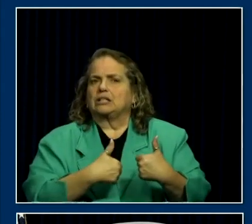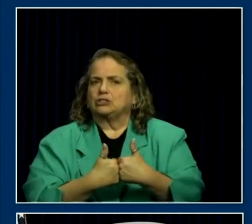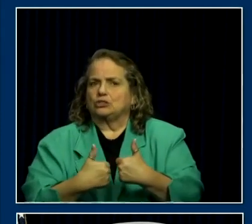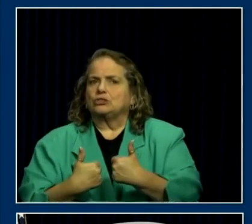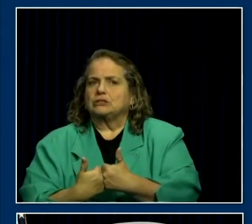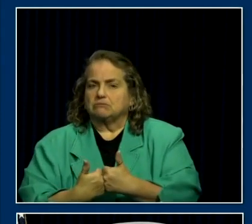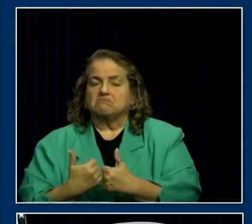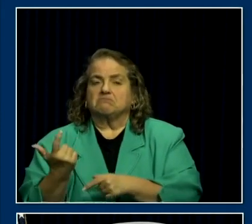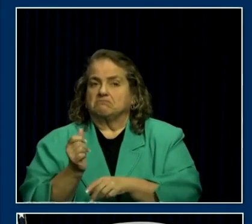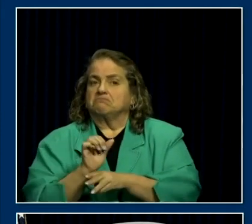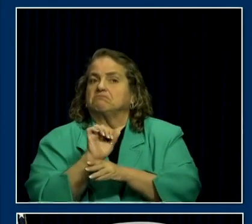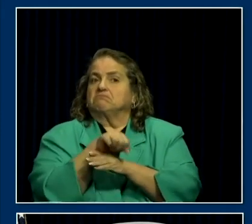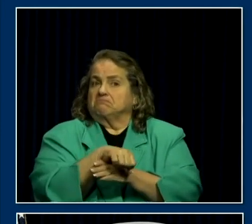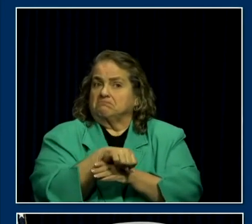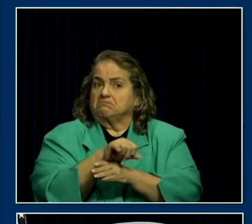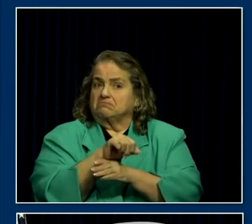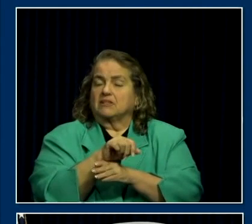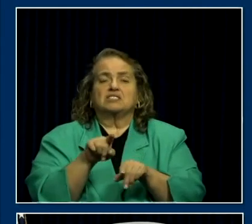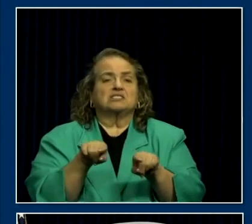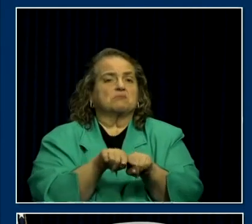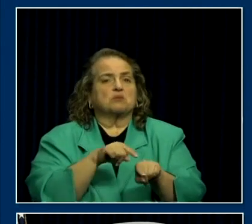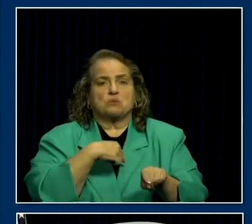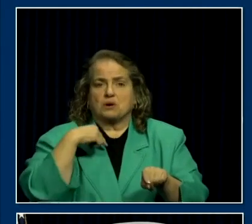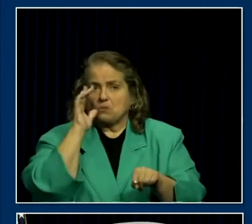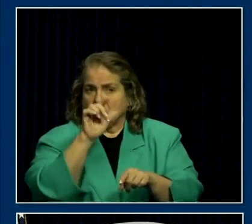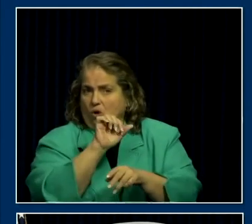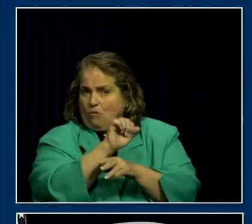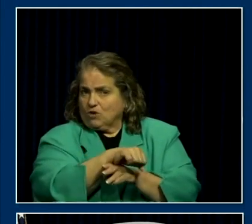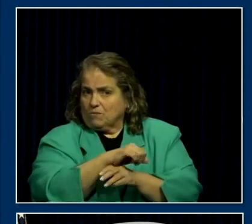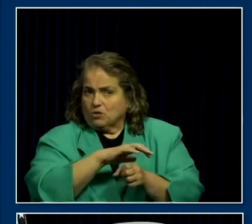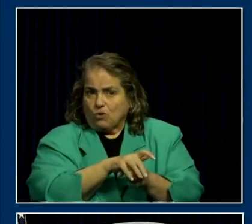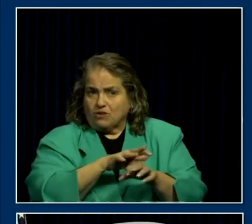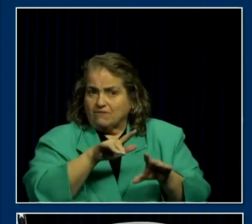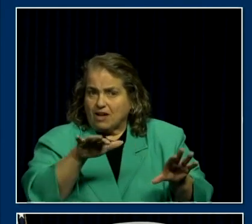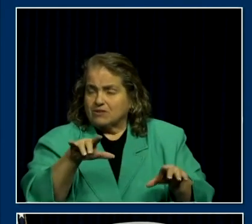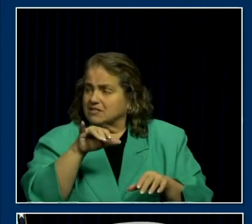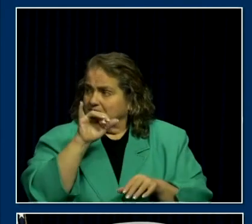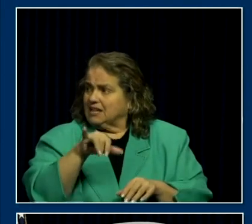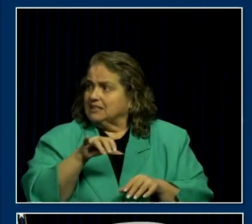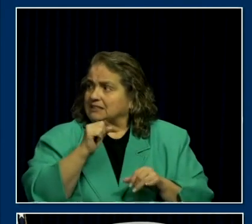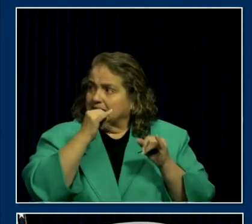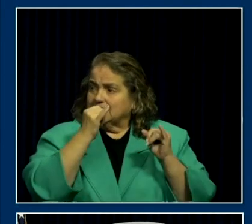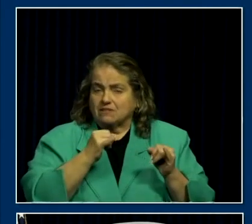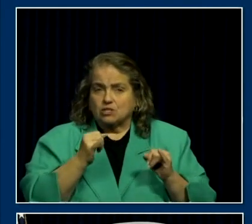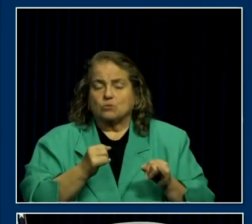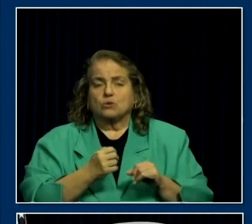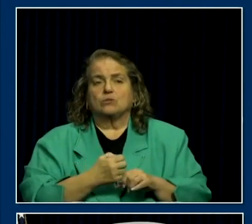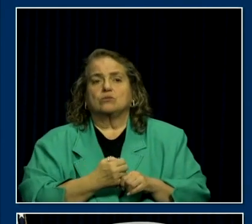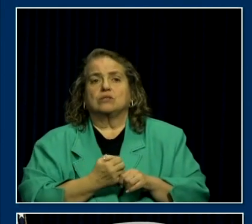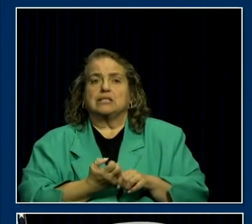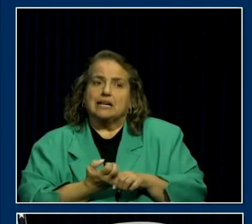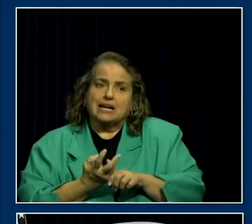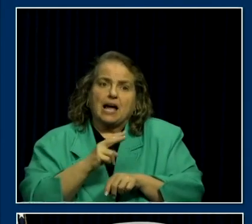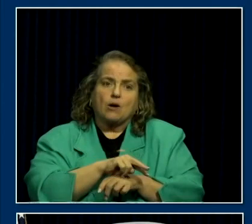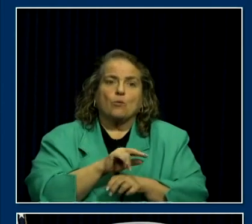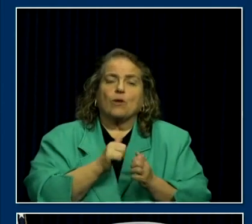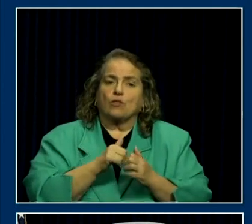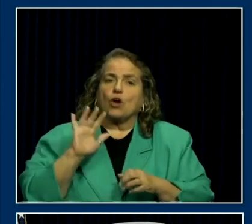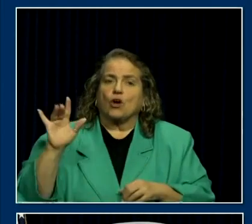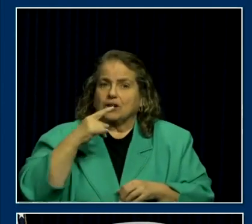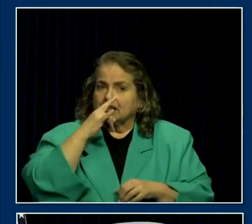They have overcome it, just like we will overcome the coronavirus. This is an individual getting out with her